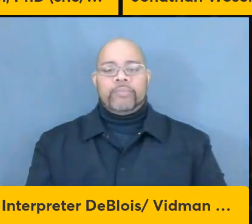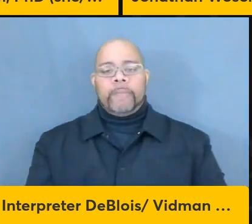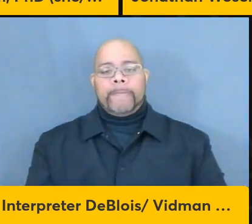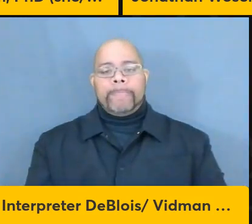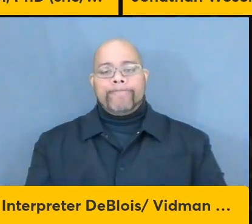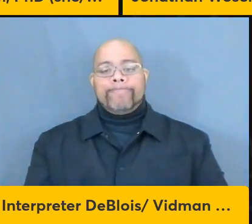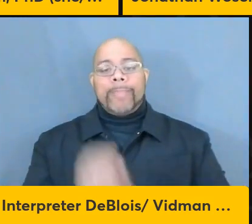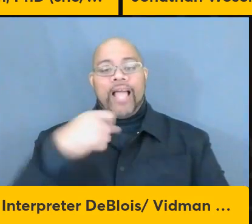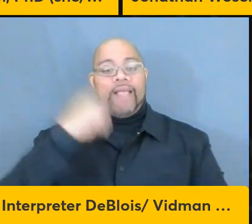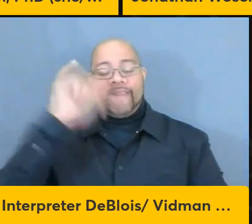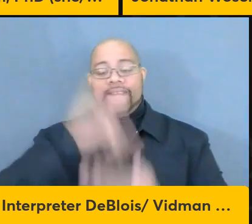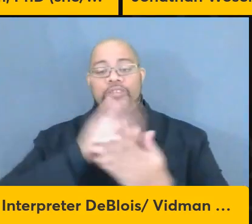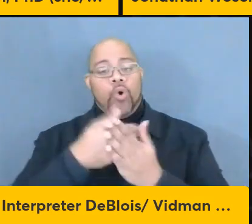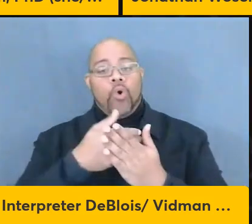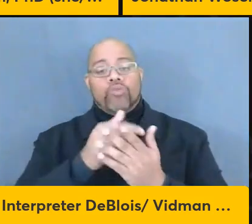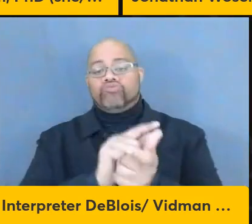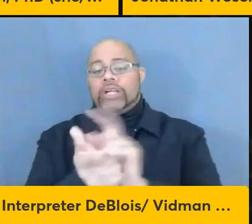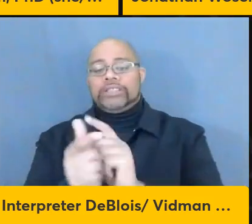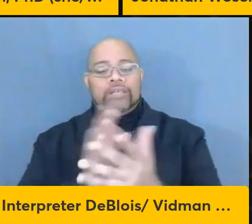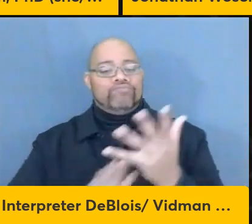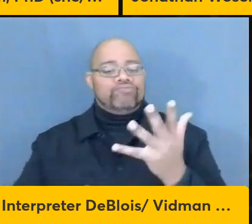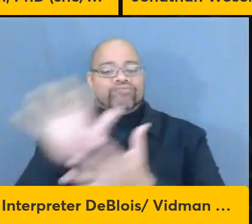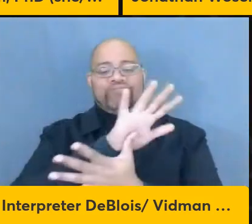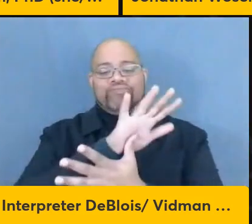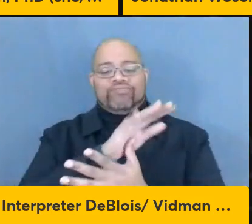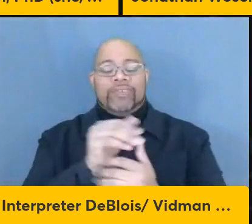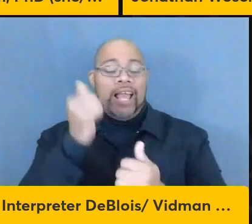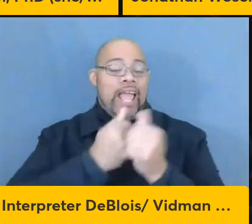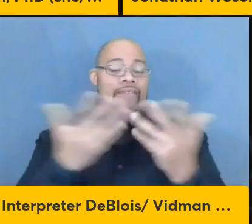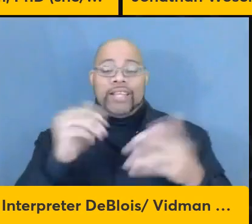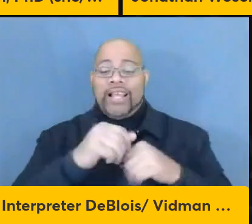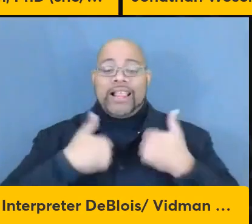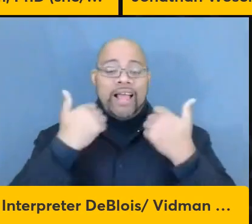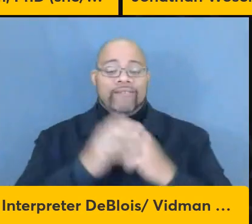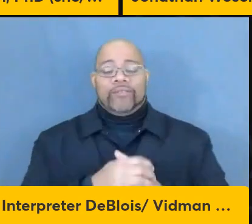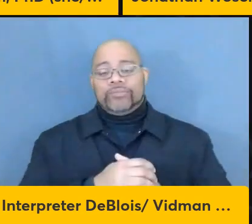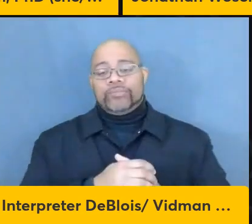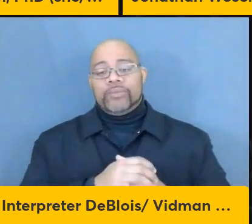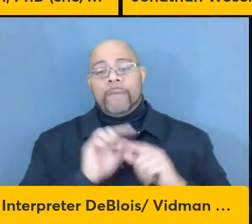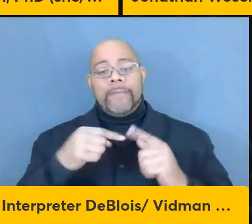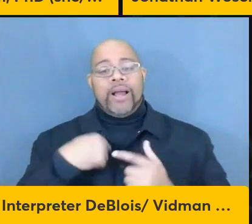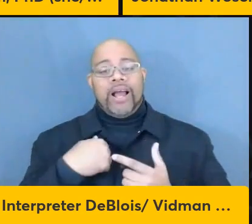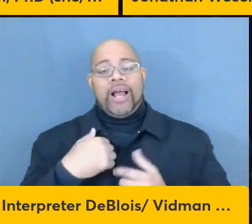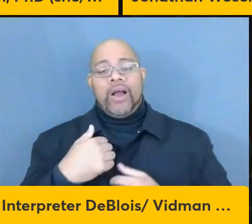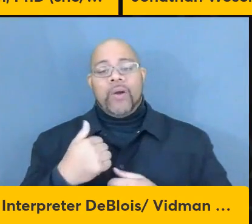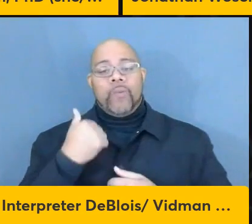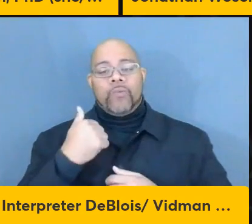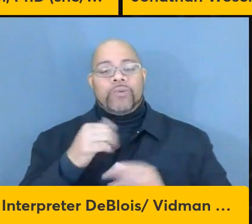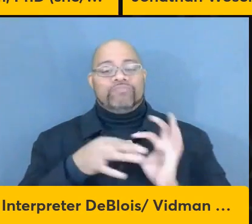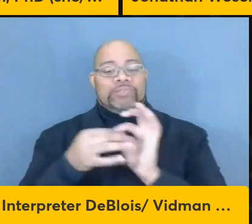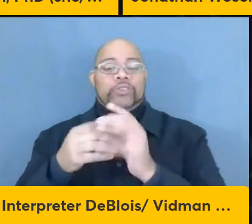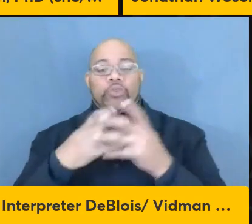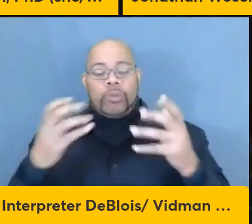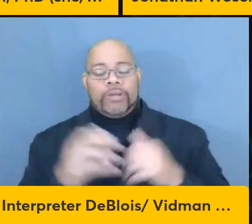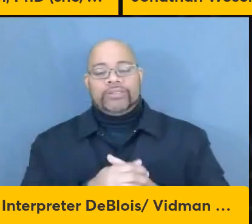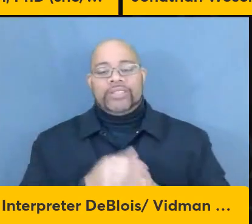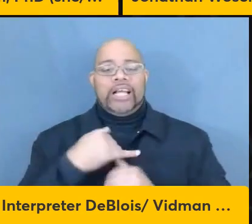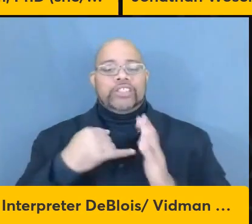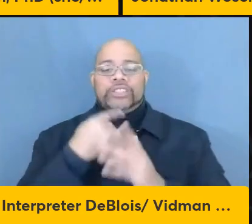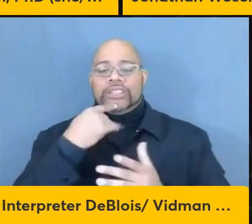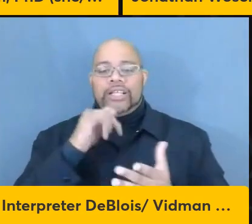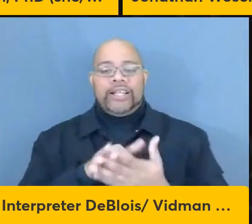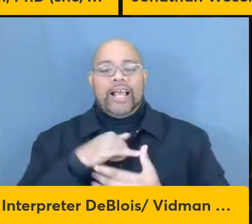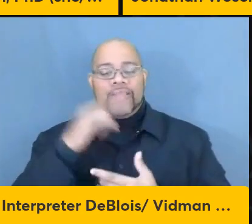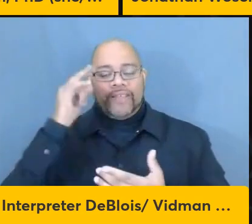Yeah, no, I think that's all that translates across pretty much everything in life. So I won't piggyback too much. I'll just say that I